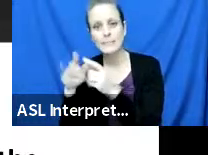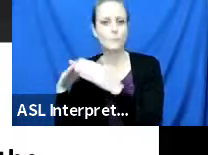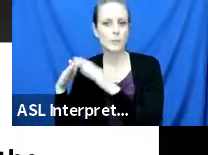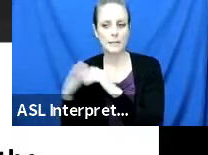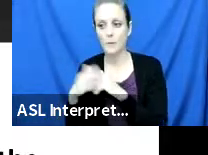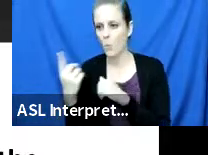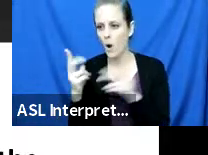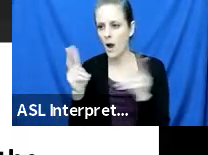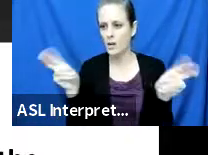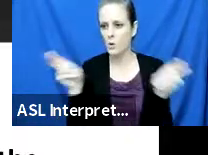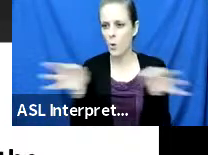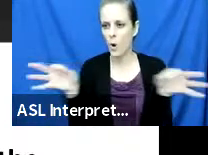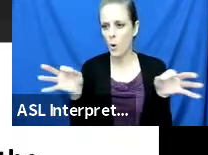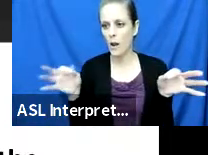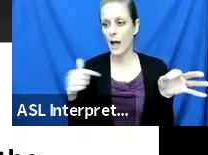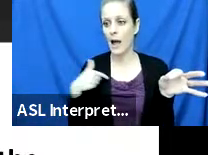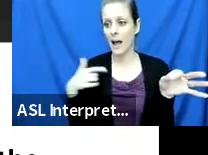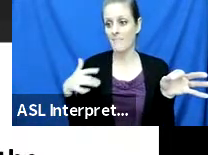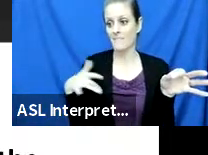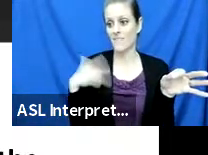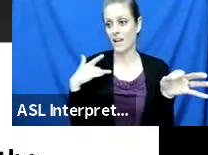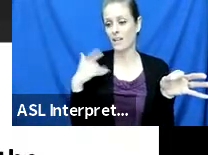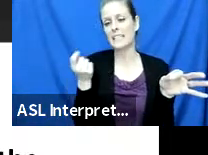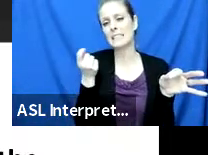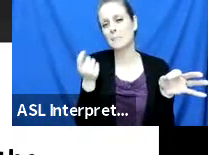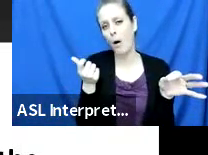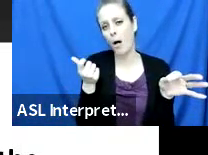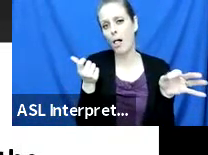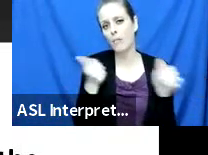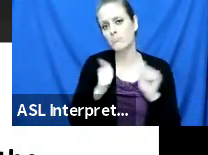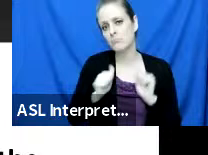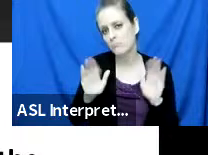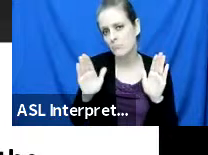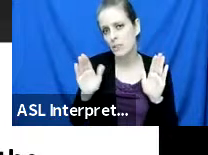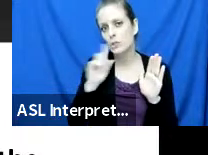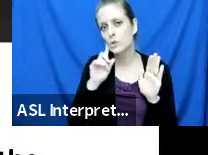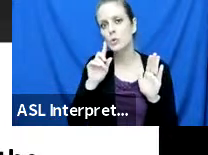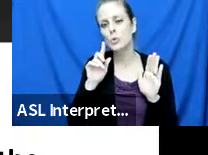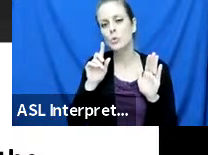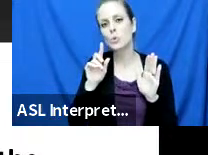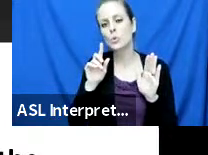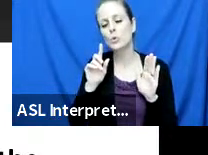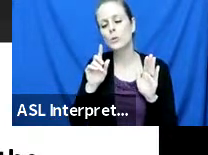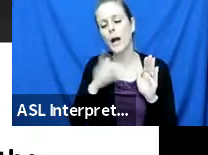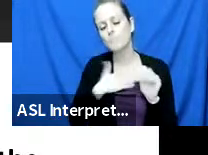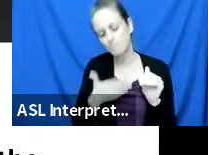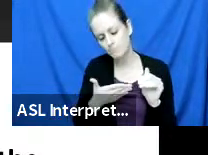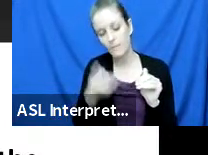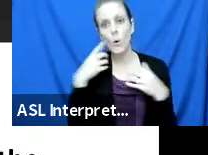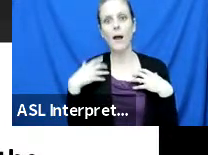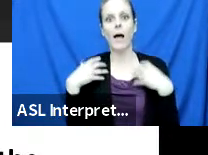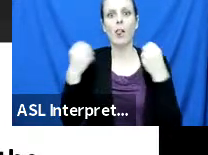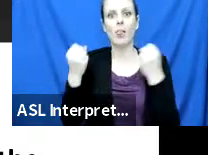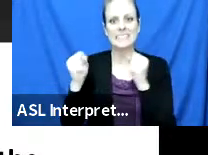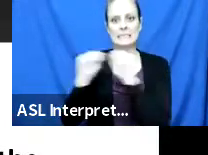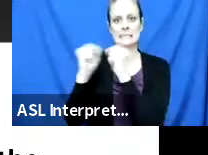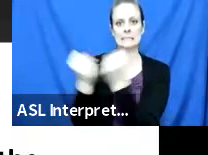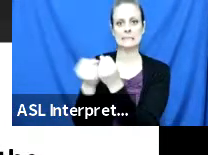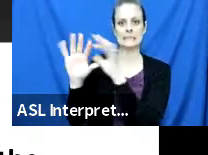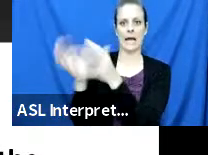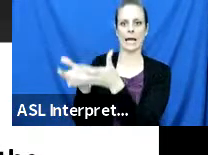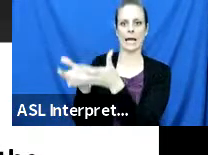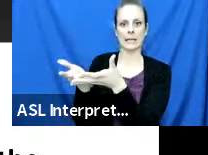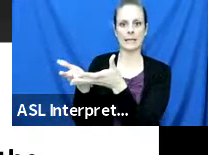"I felt that it is a very small price to pay for a healthy society." And a